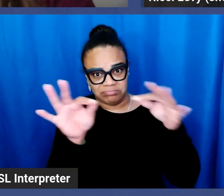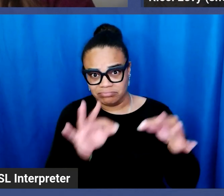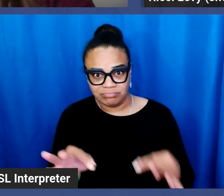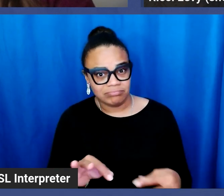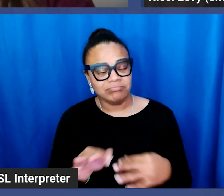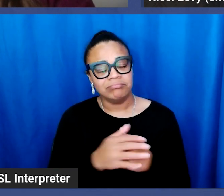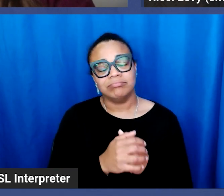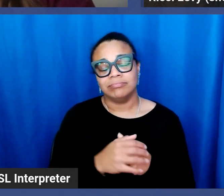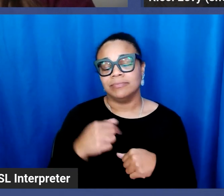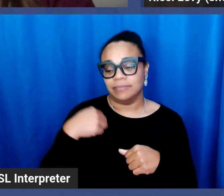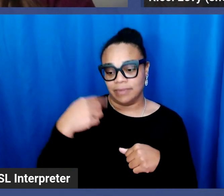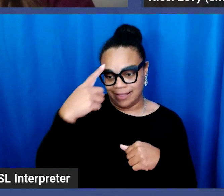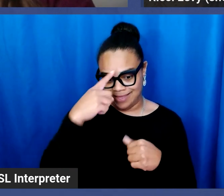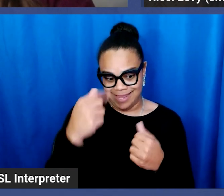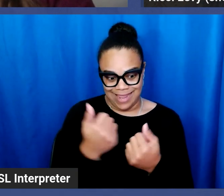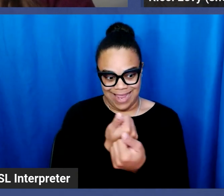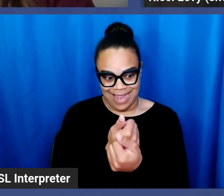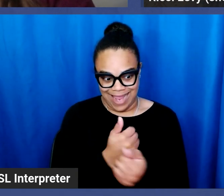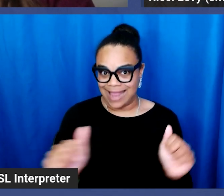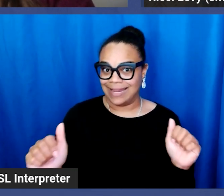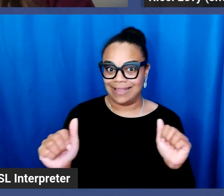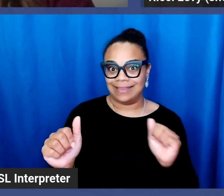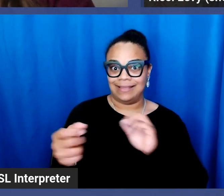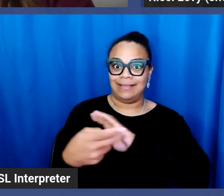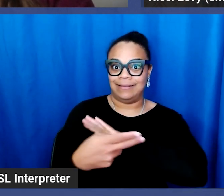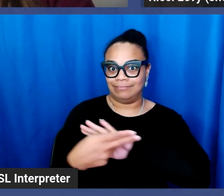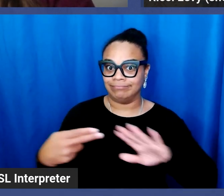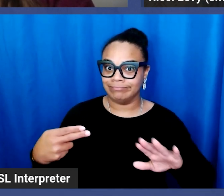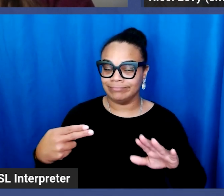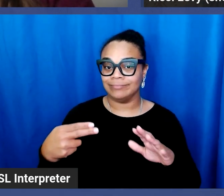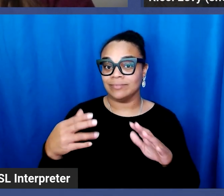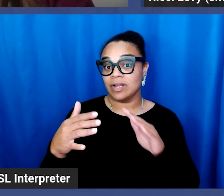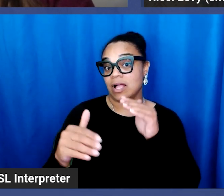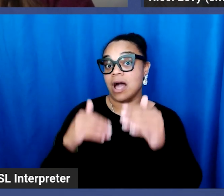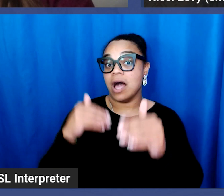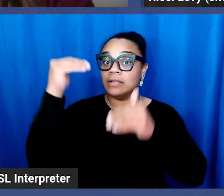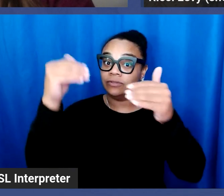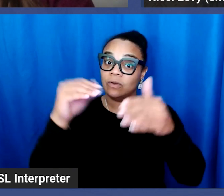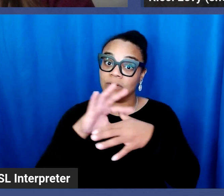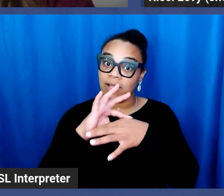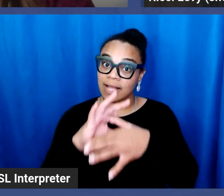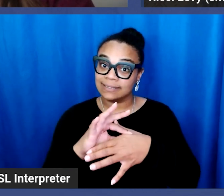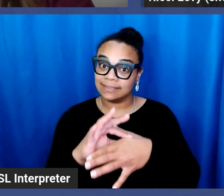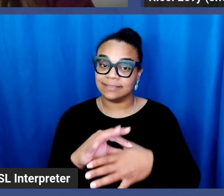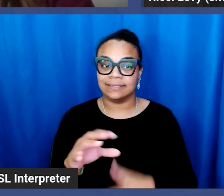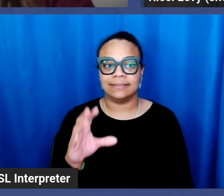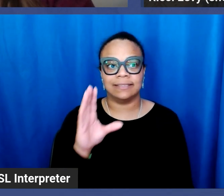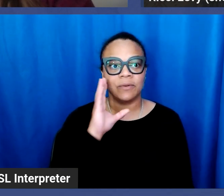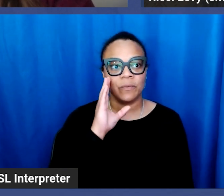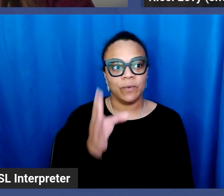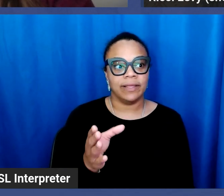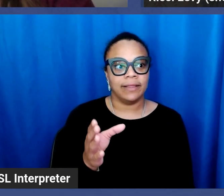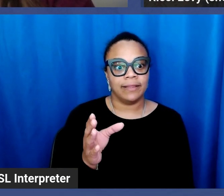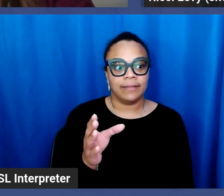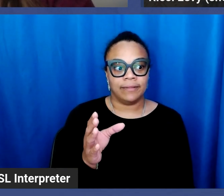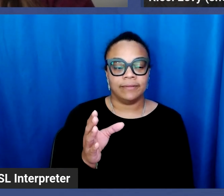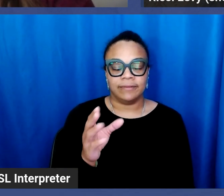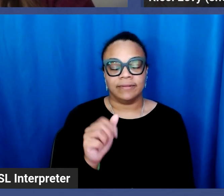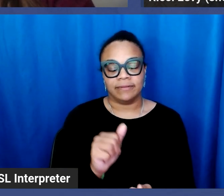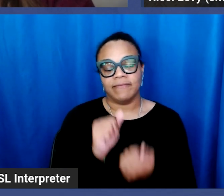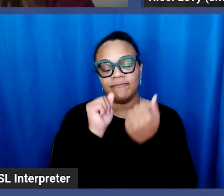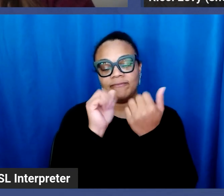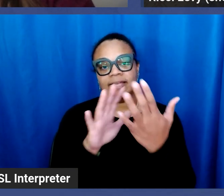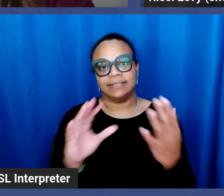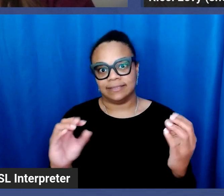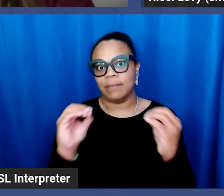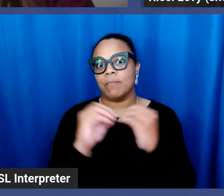I think that anything deemed to be adult content is going to come under even